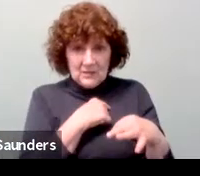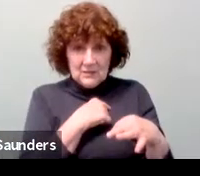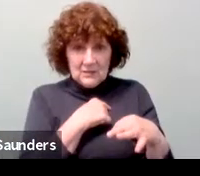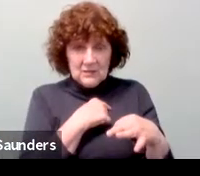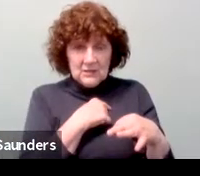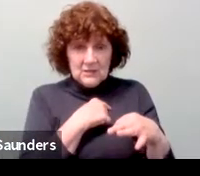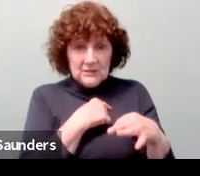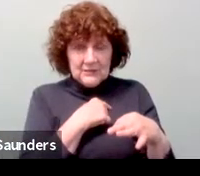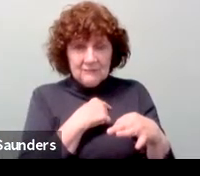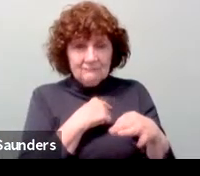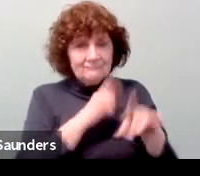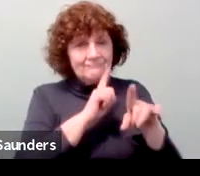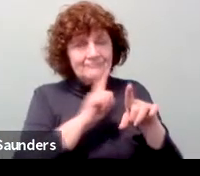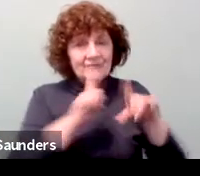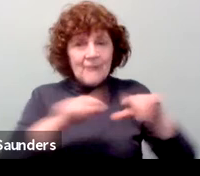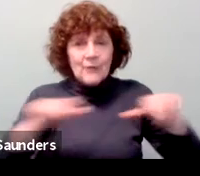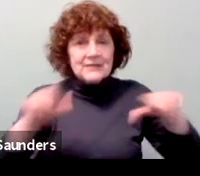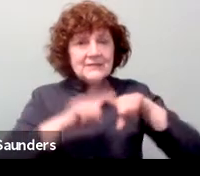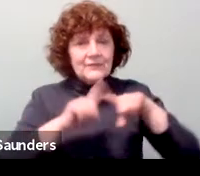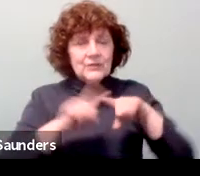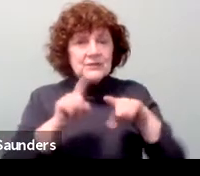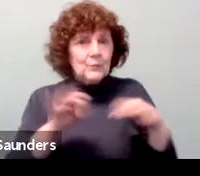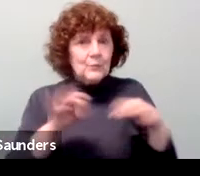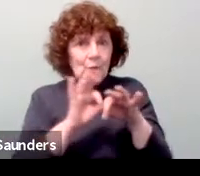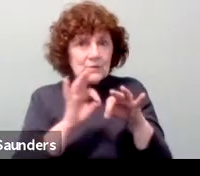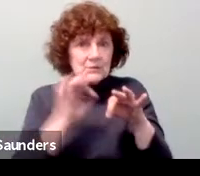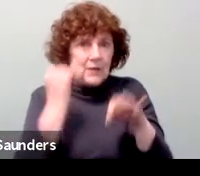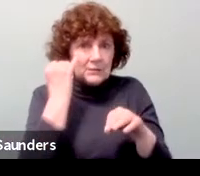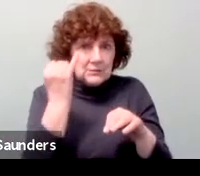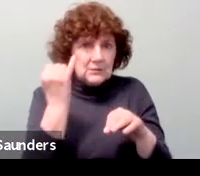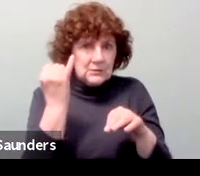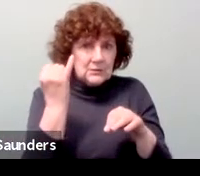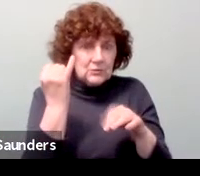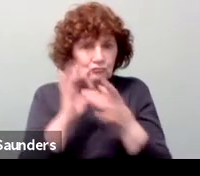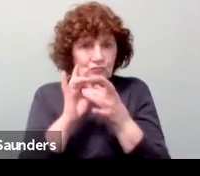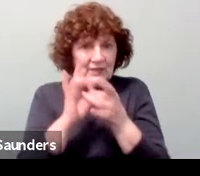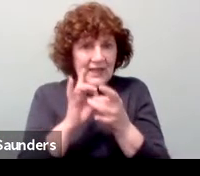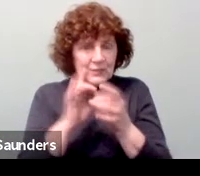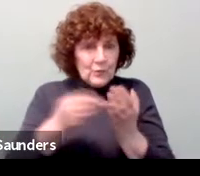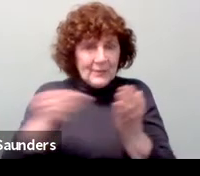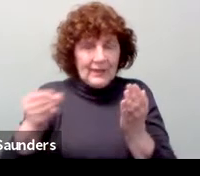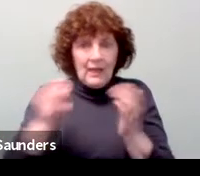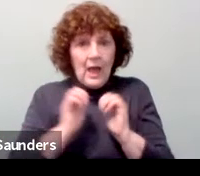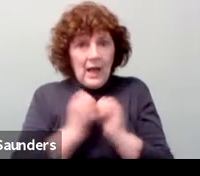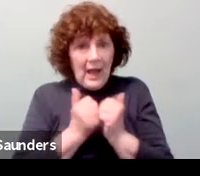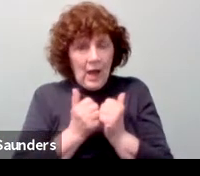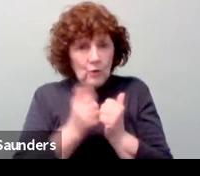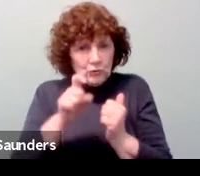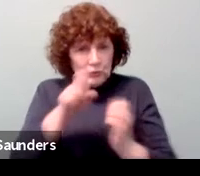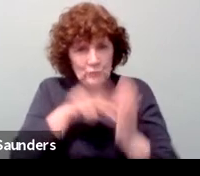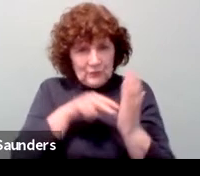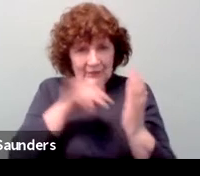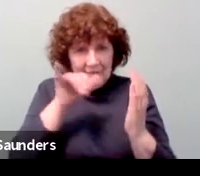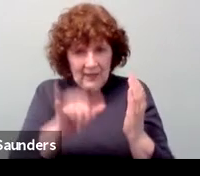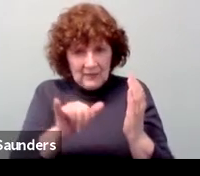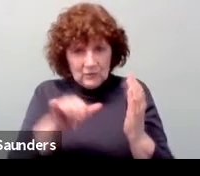different important ideas about the Megillah and how indeed it should be read at this time of